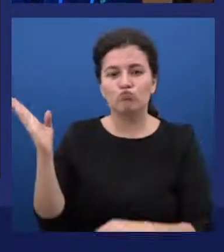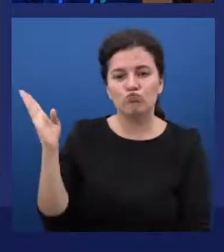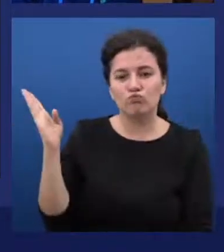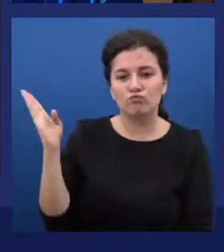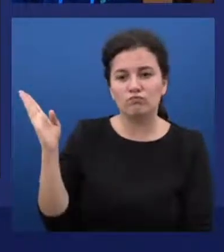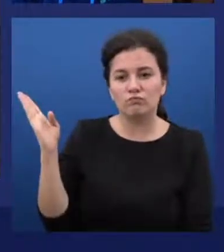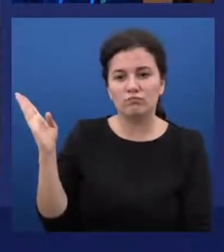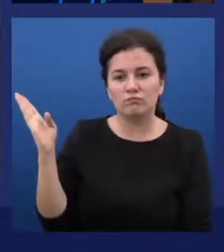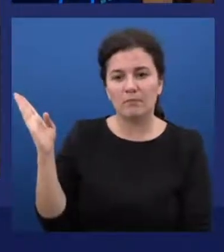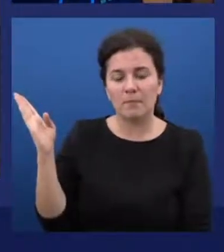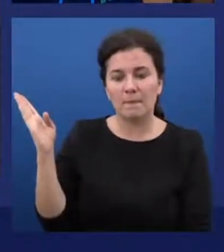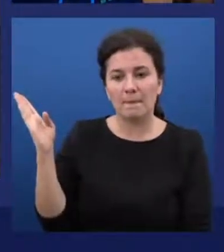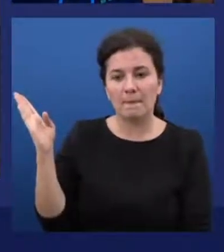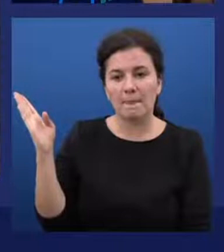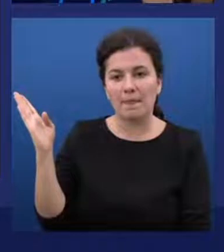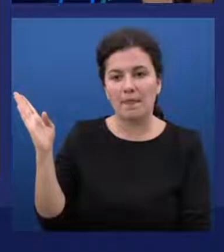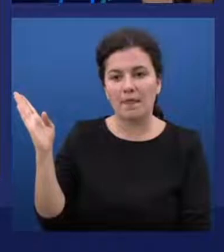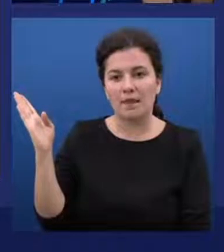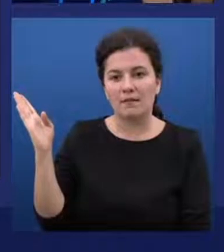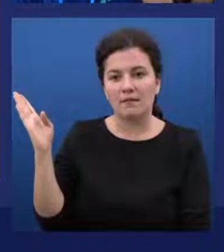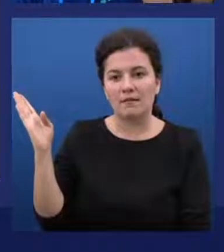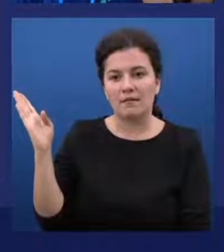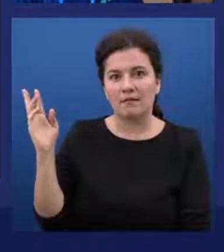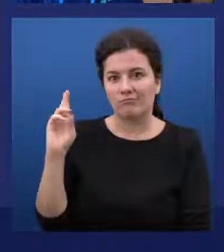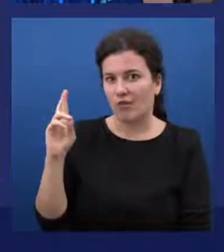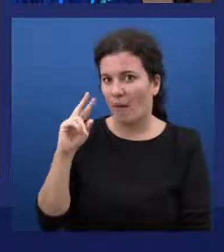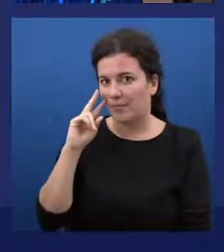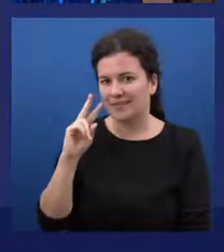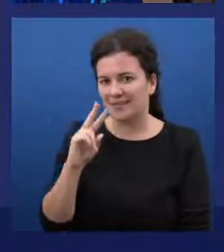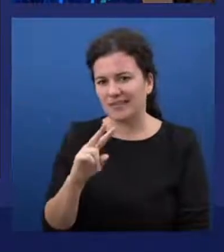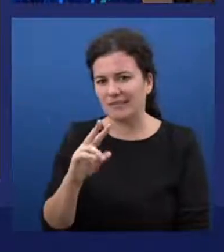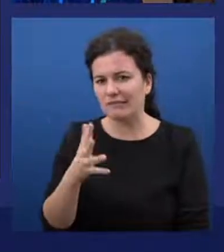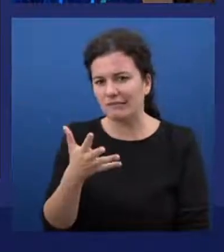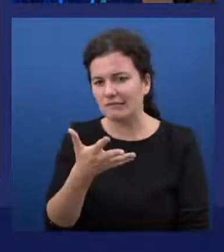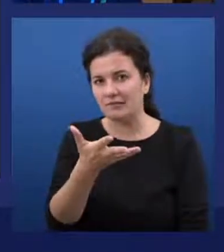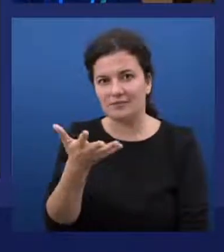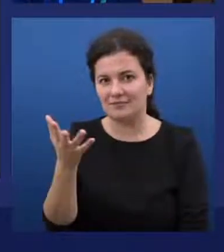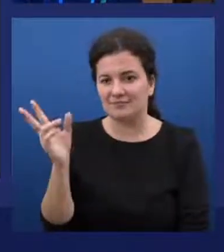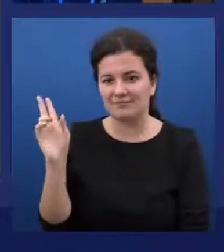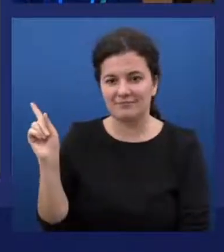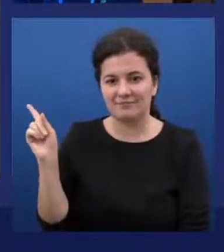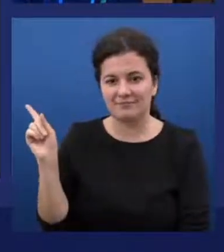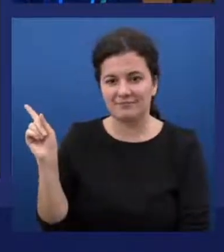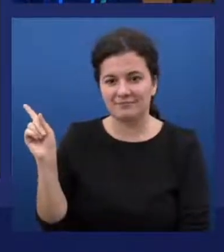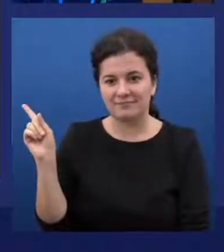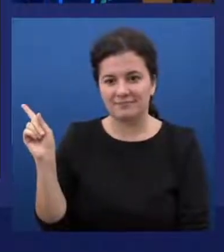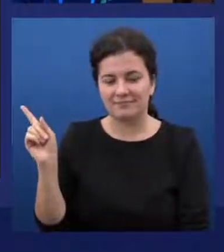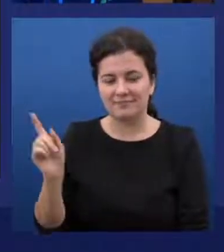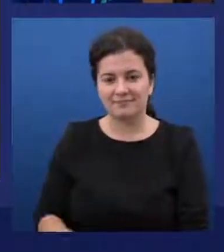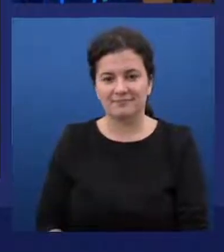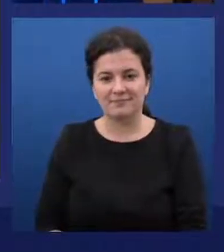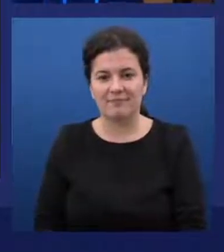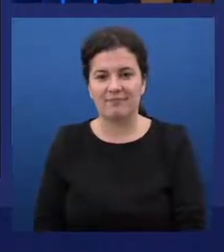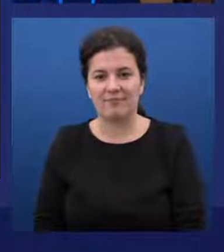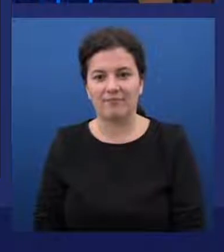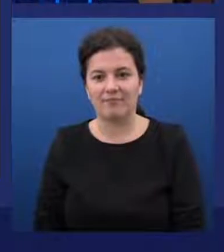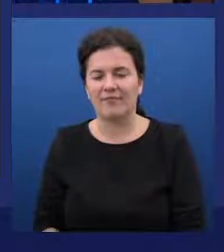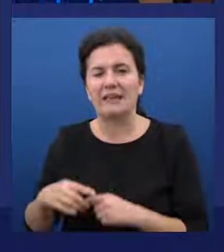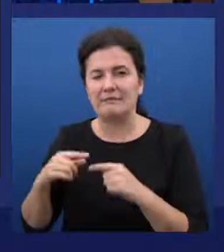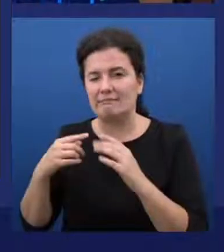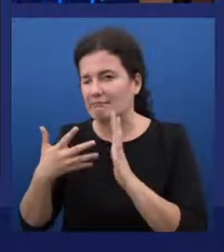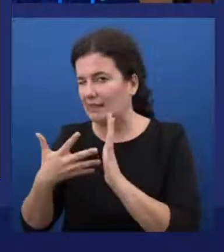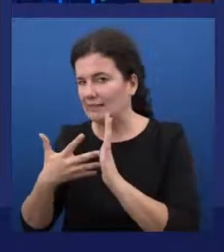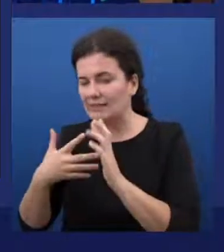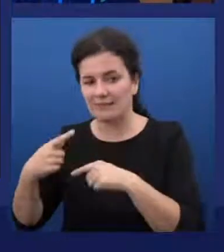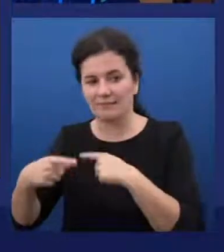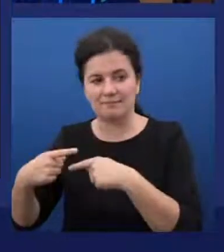it would be nice to see my end. I just got another one. Okay, quick test. Sorry, take iteration 1, and here you can